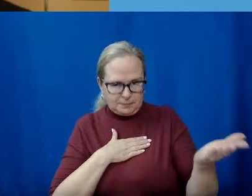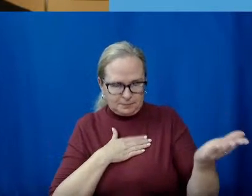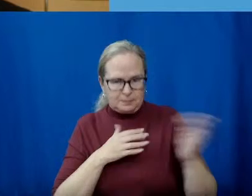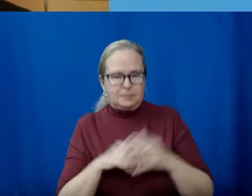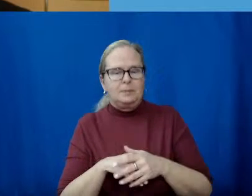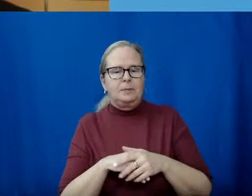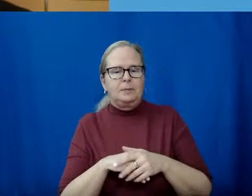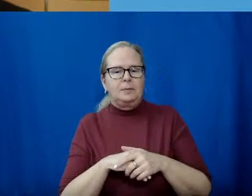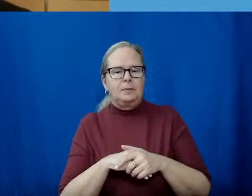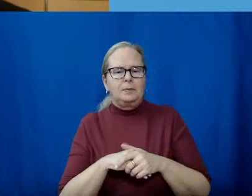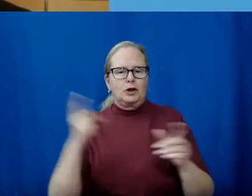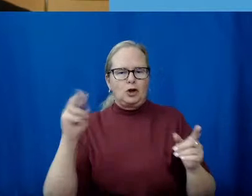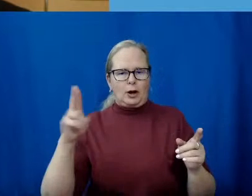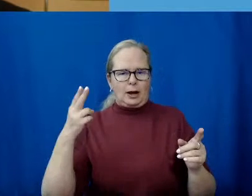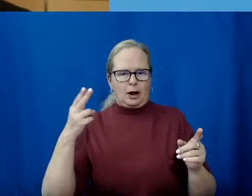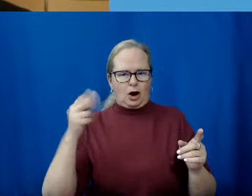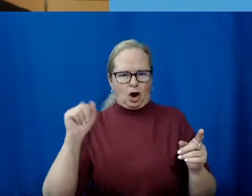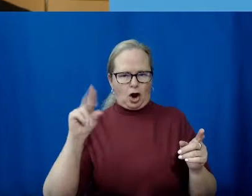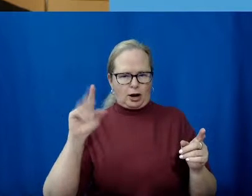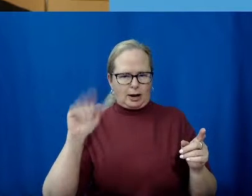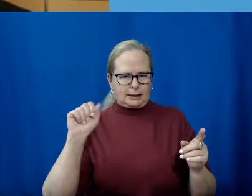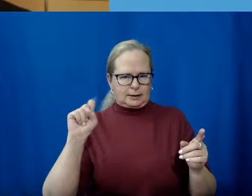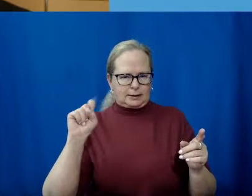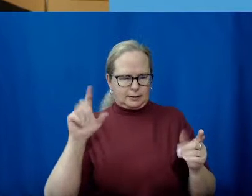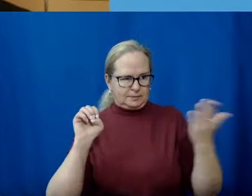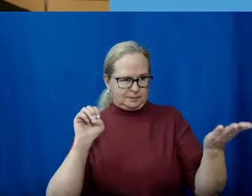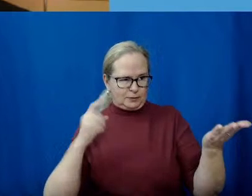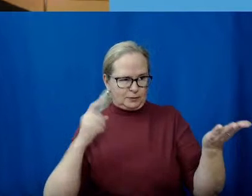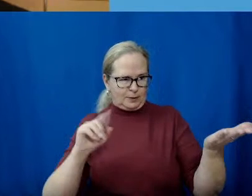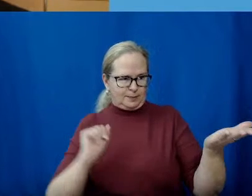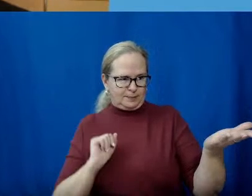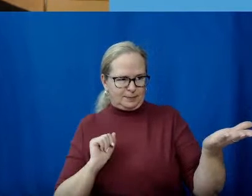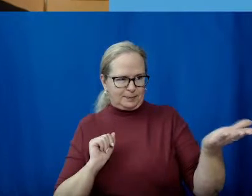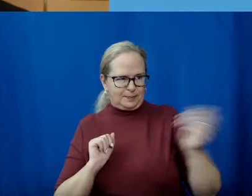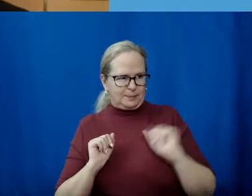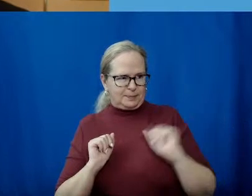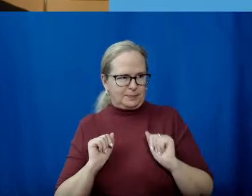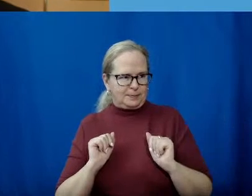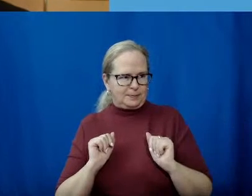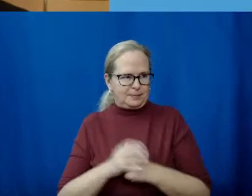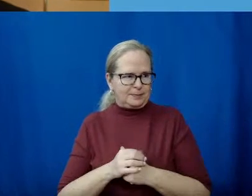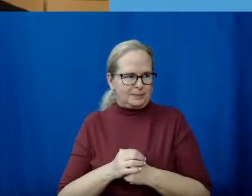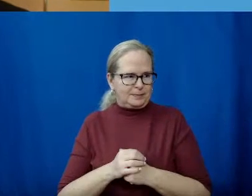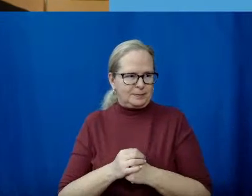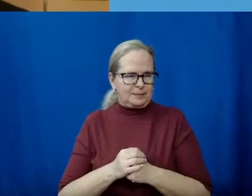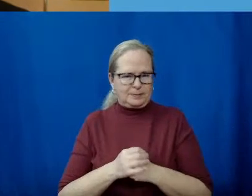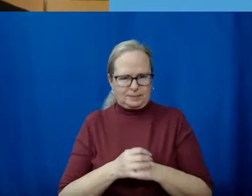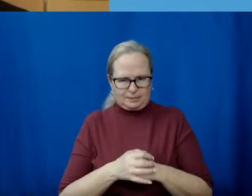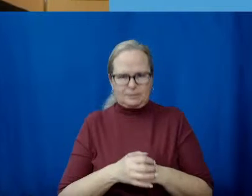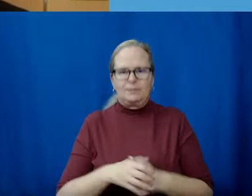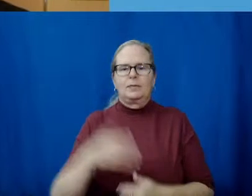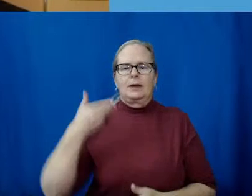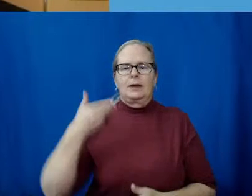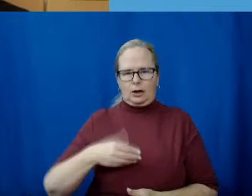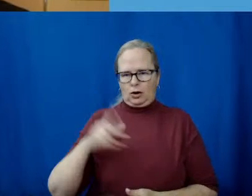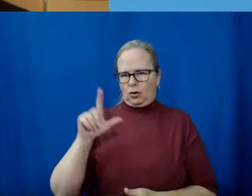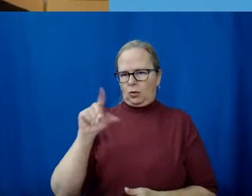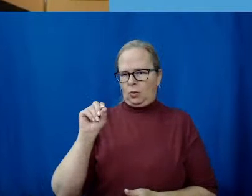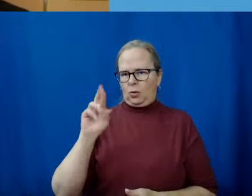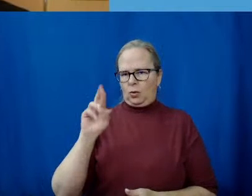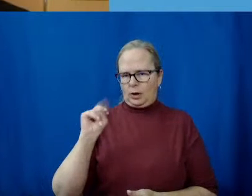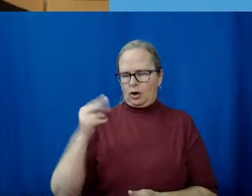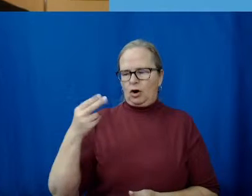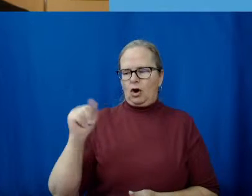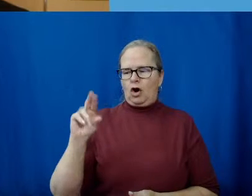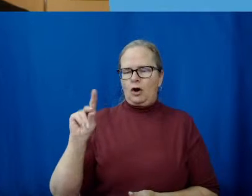screen. Sure. I'm Lorian Hardcastle. I'm an associate professor in the Faculty of Law and the Cummings School of Medicine at the